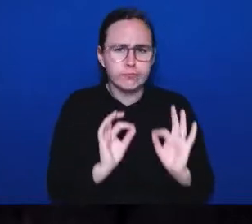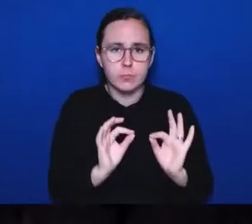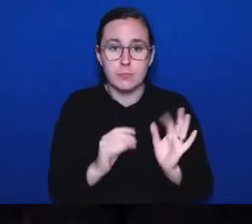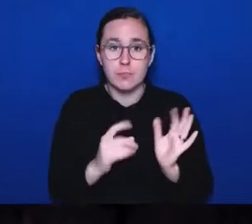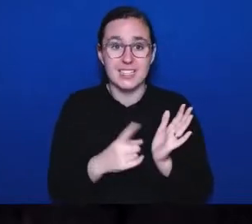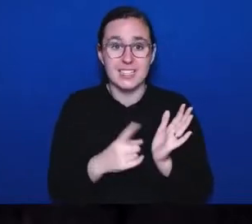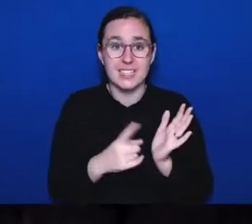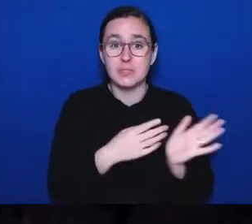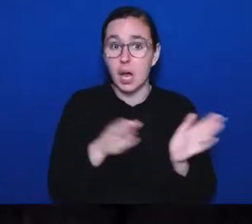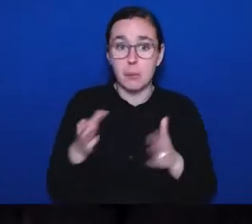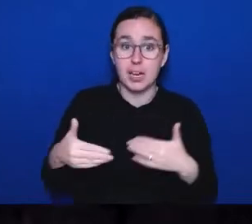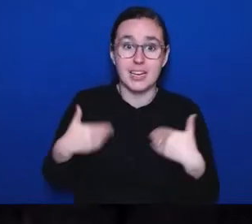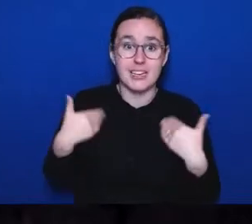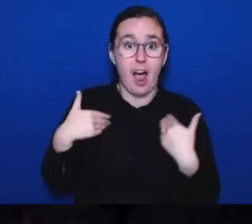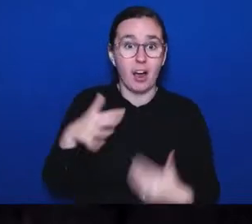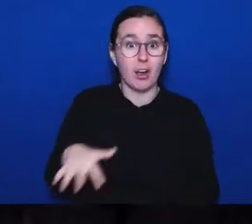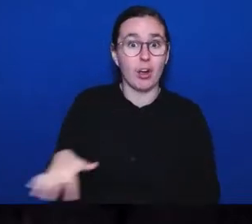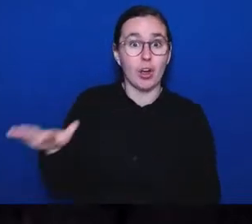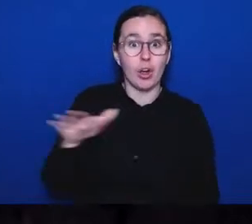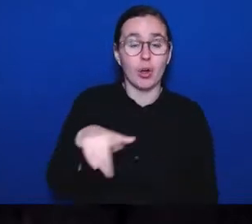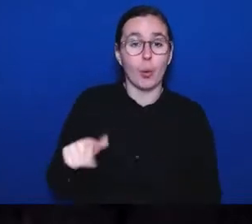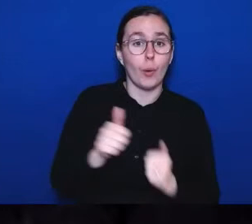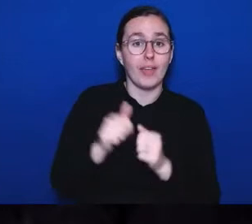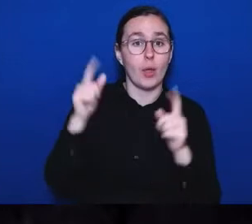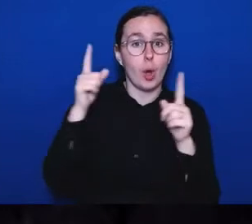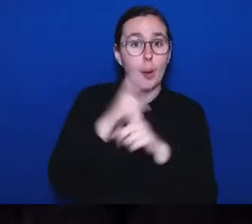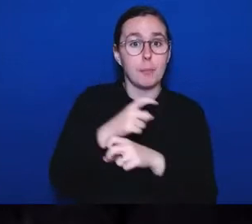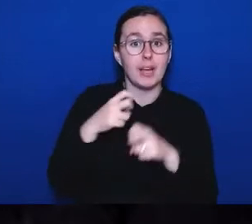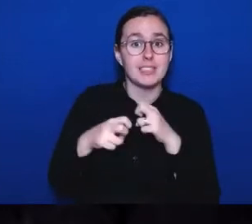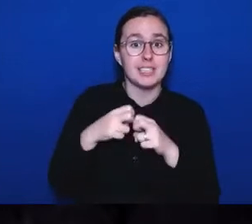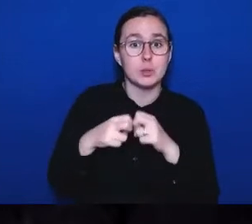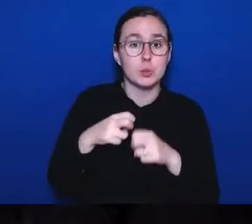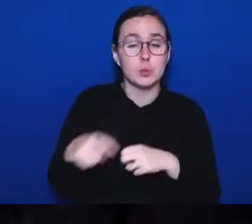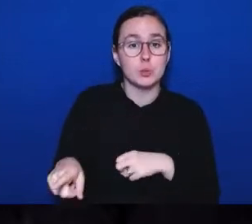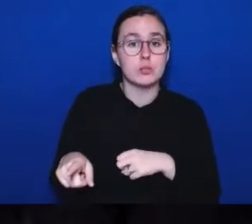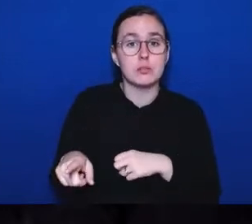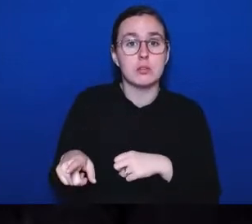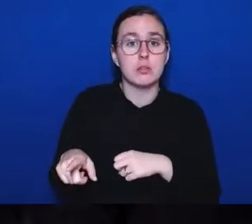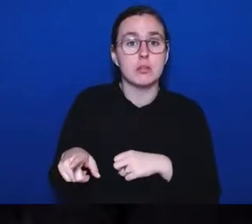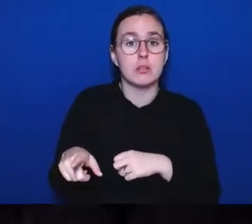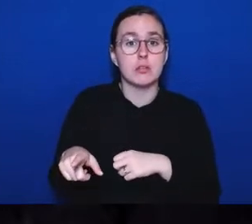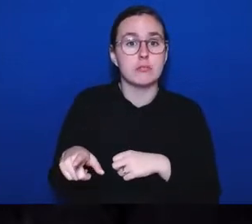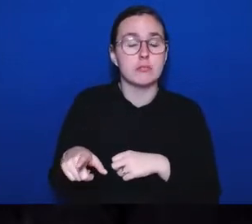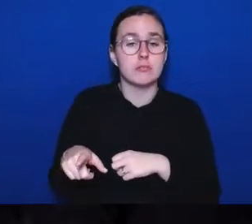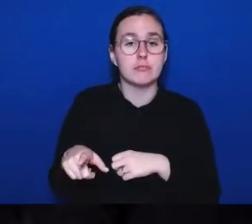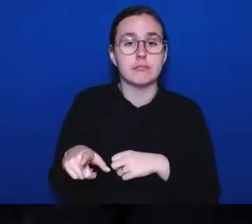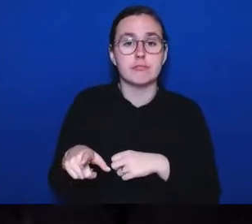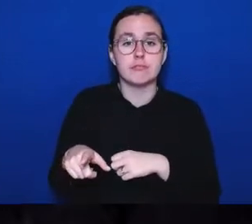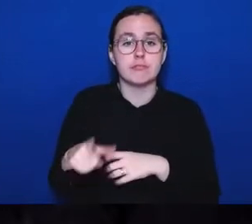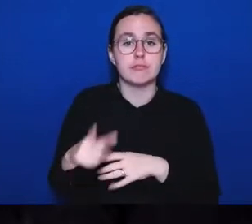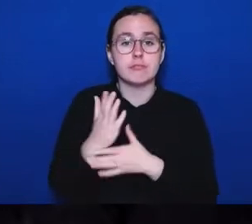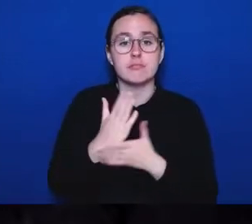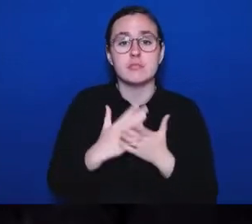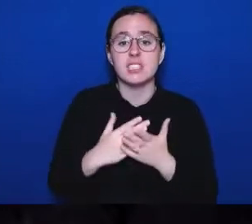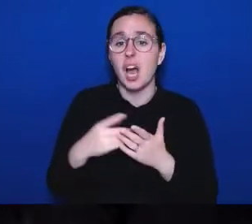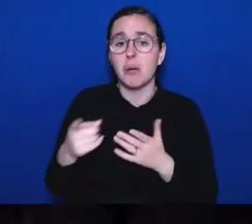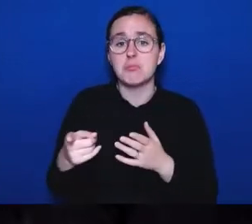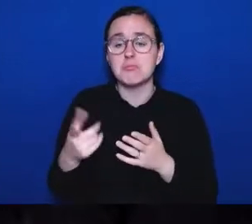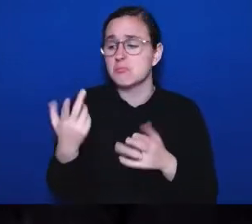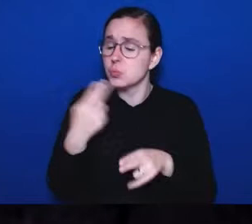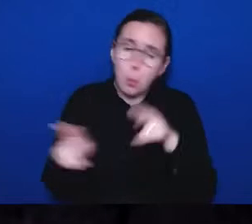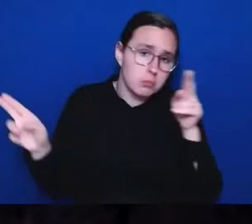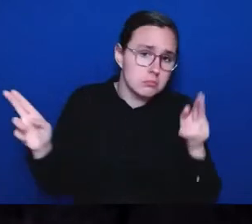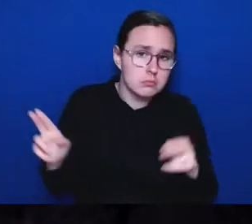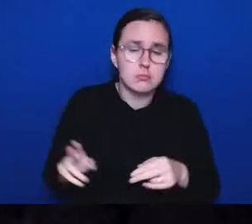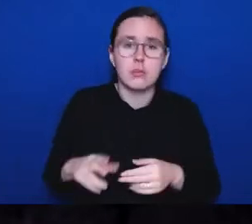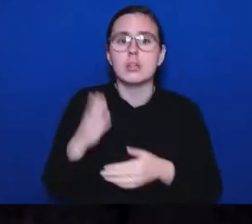populations with complex, either they've got some conditions that require a lot more work and effort, or some of our BC cancer patients